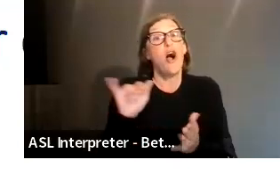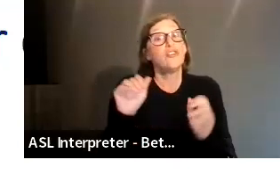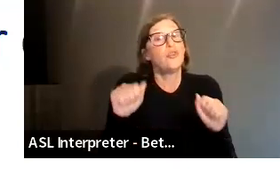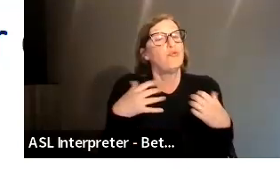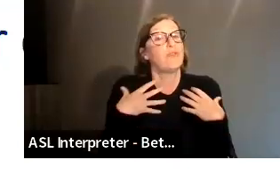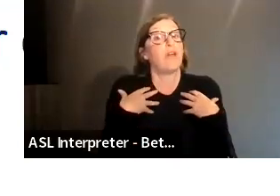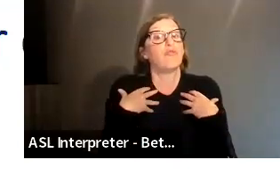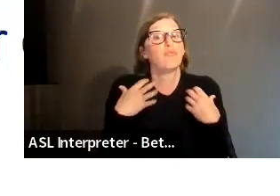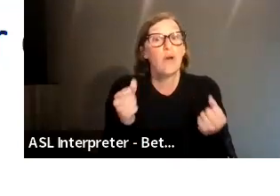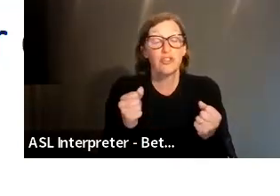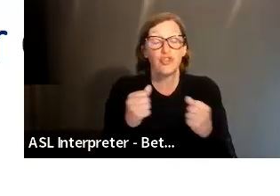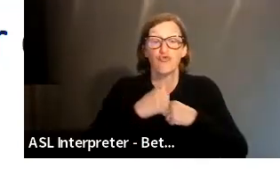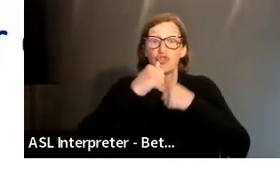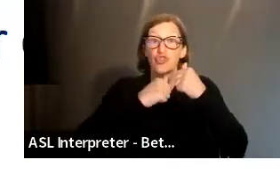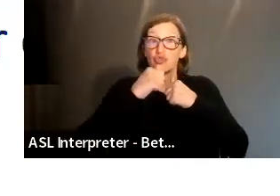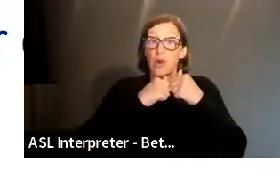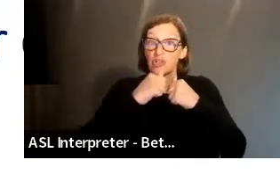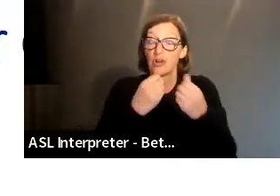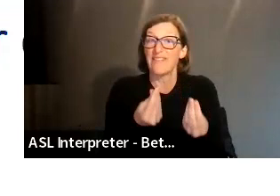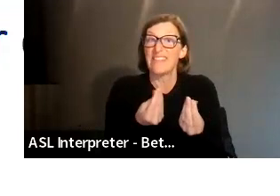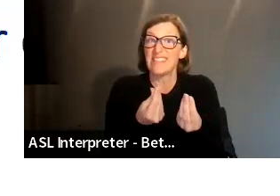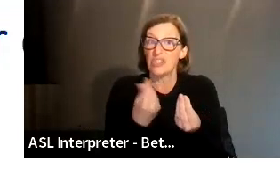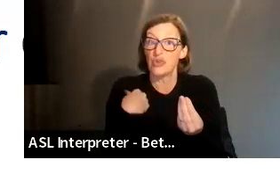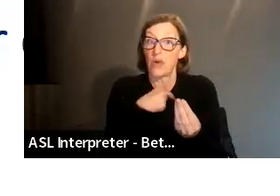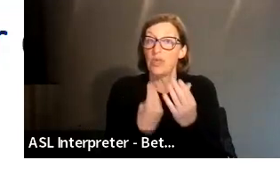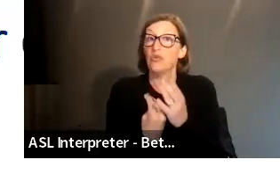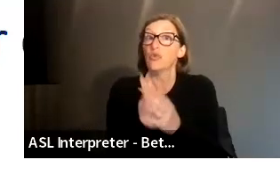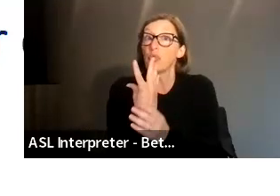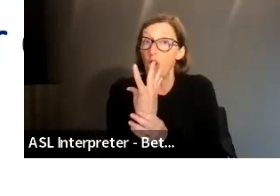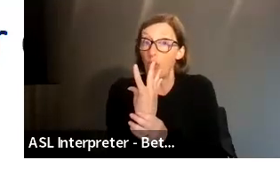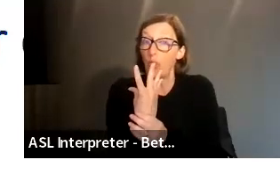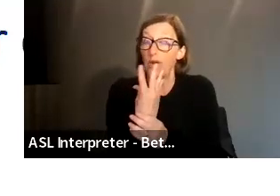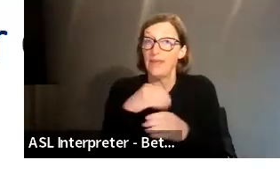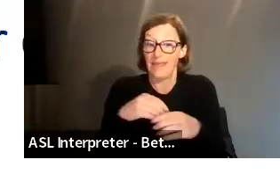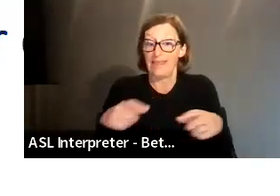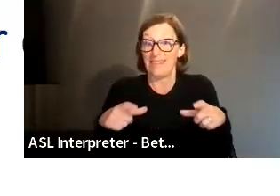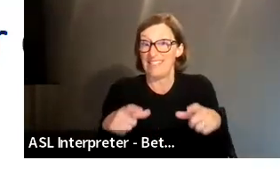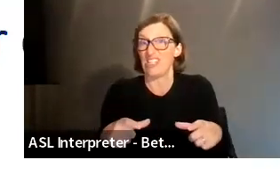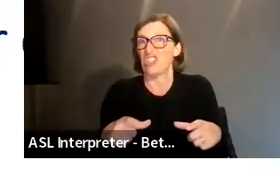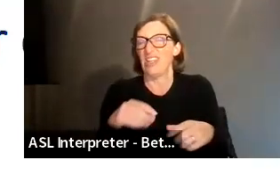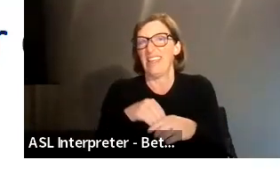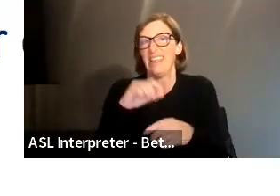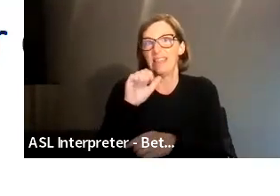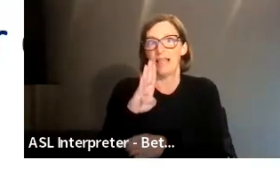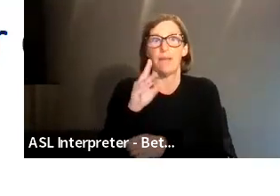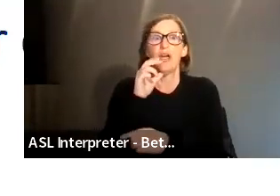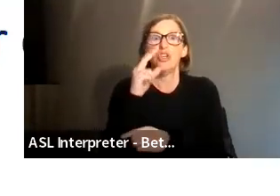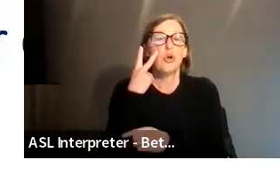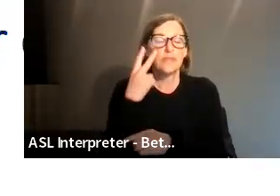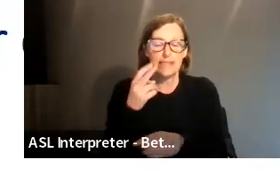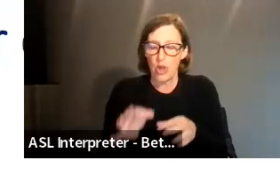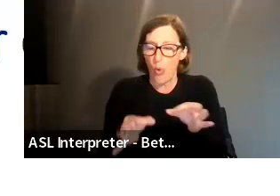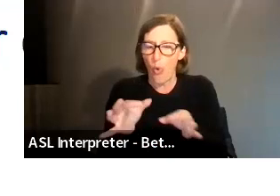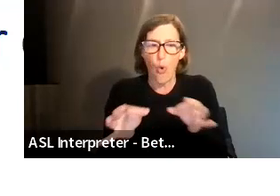the structure of the retinal tissue that we grow in this dish. We don't see these holes, these unmature